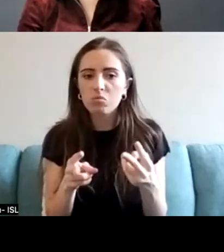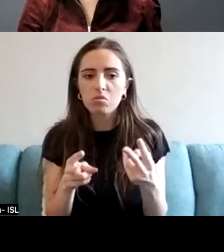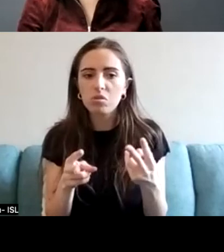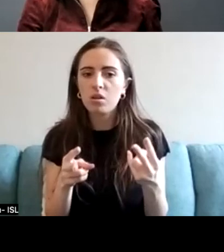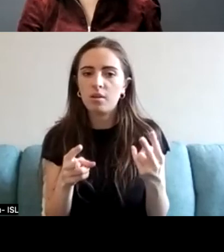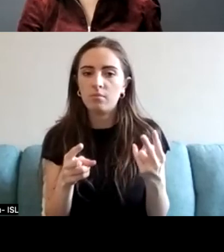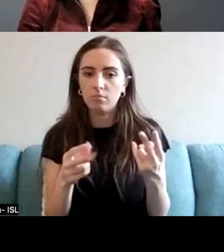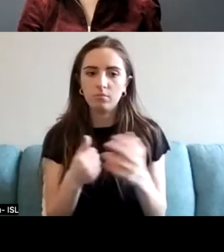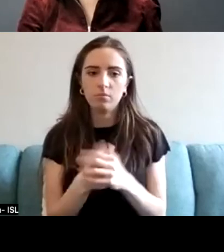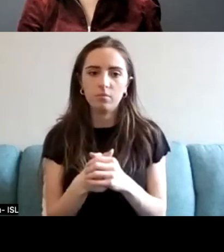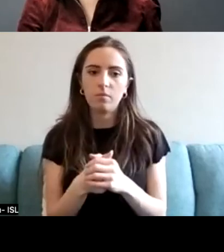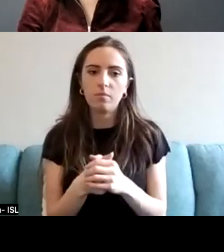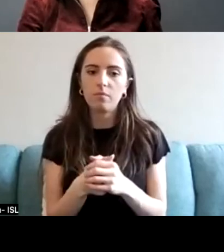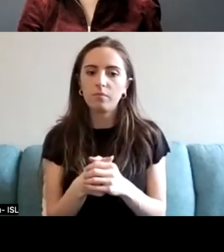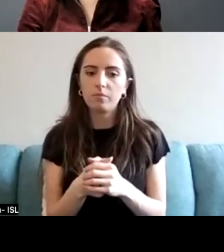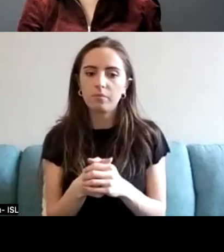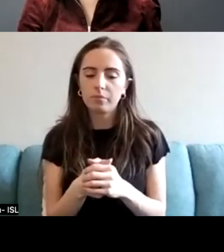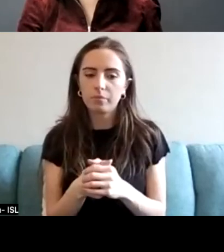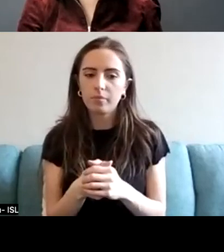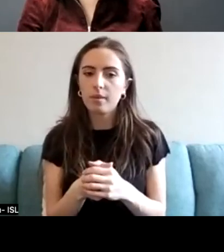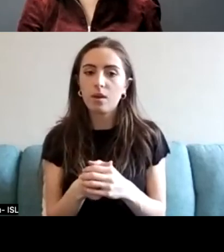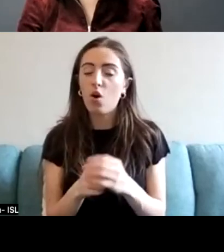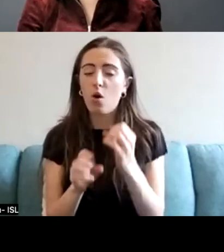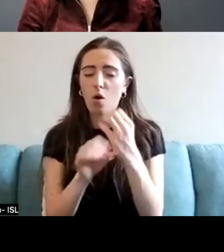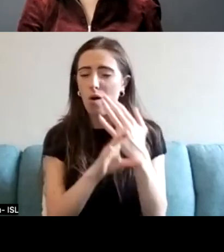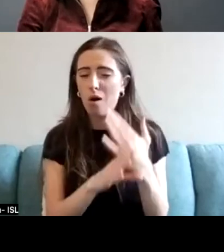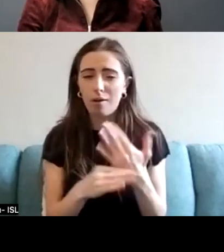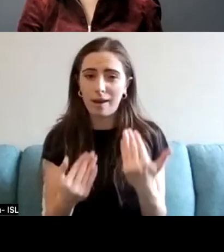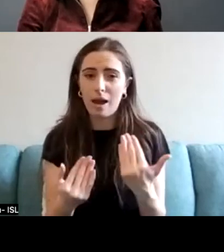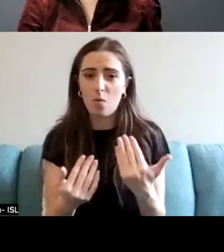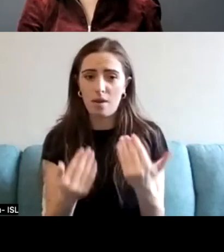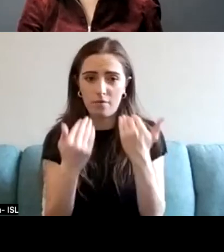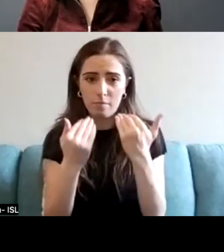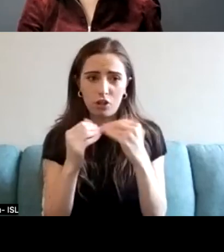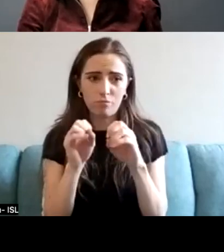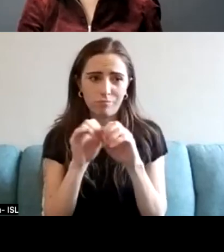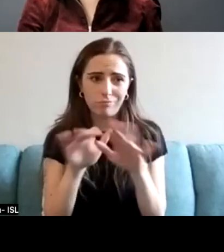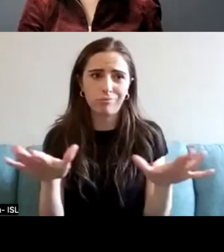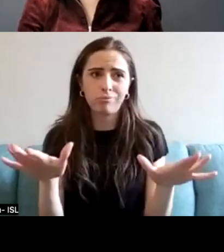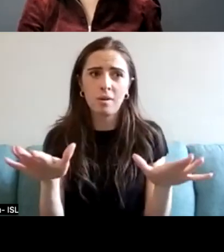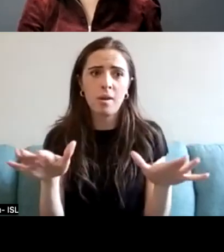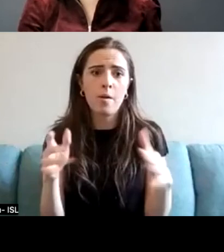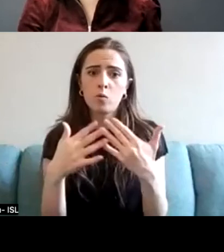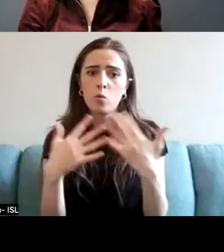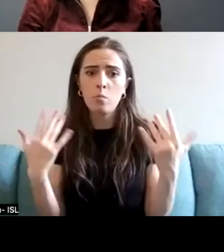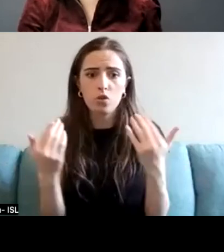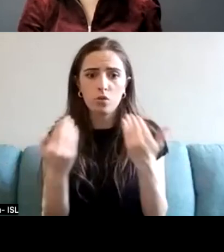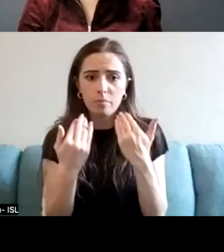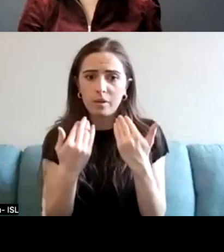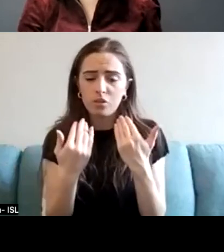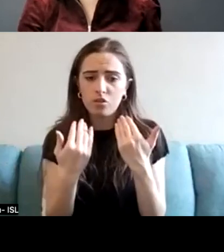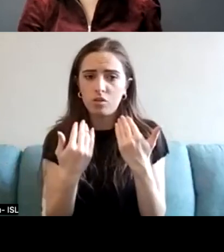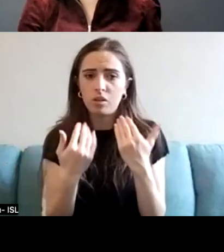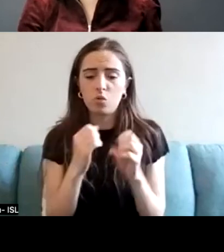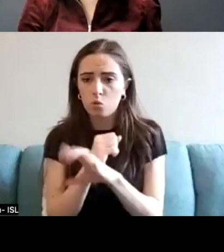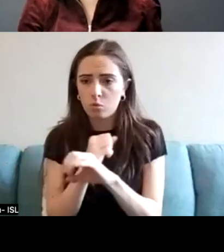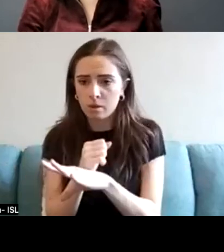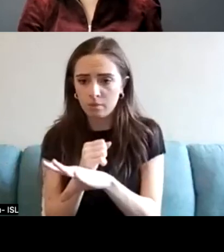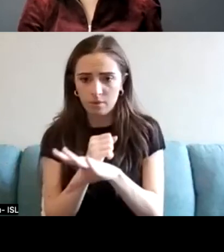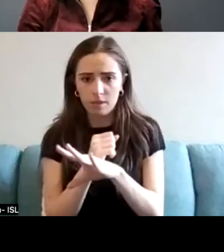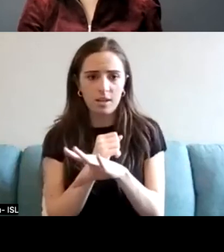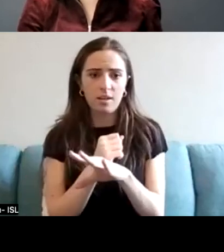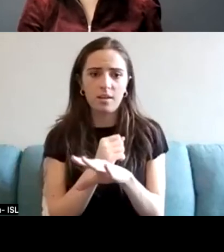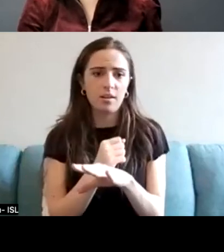We're all putting out so much information now in so many different forms, whether it's across social media, whether it's through